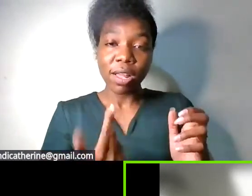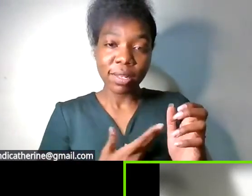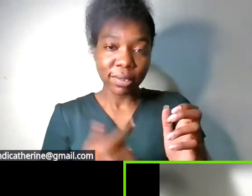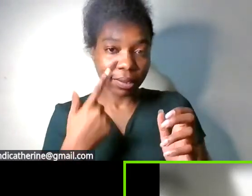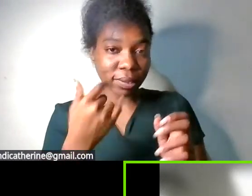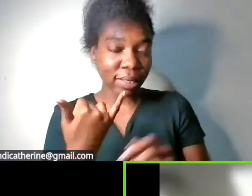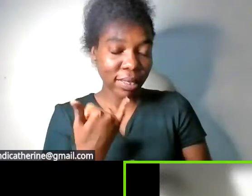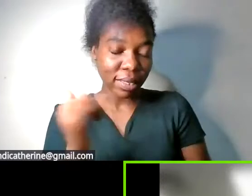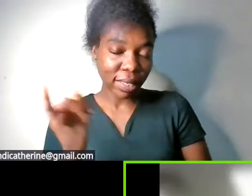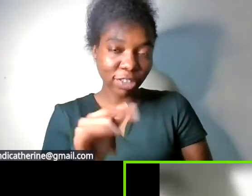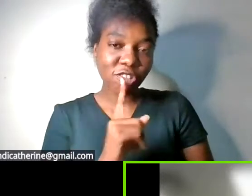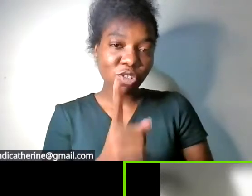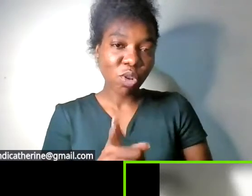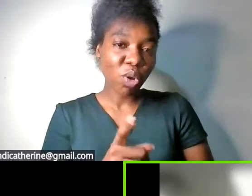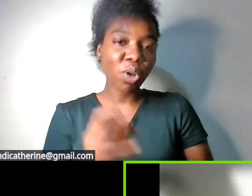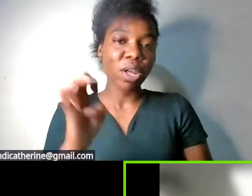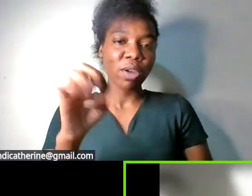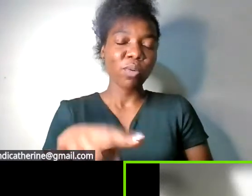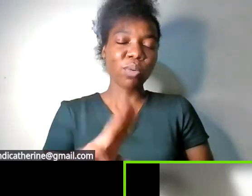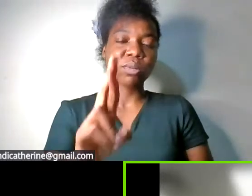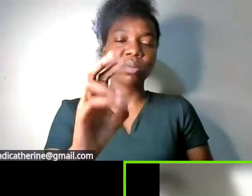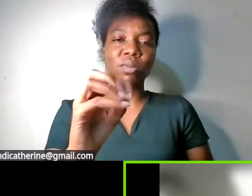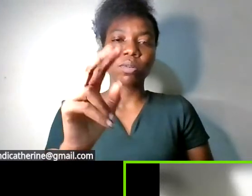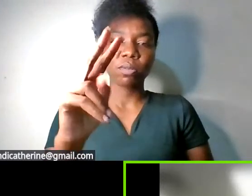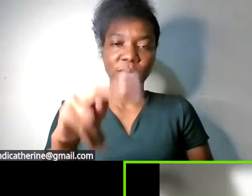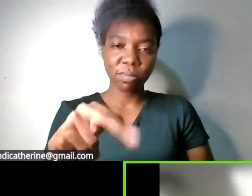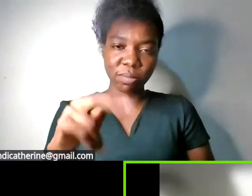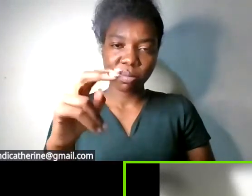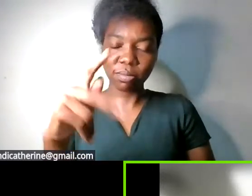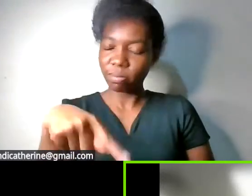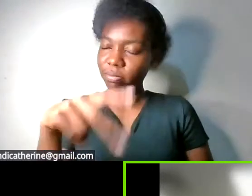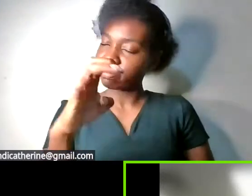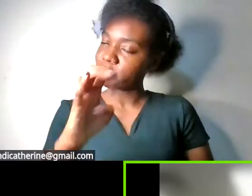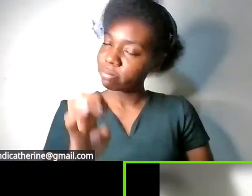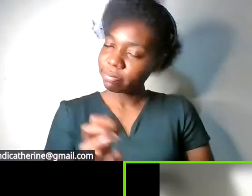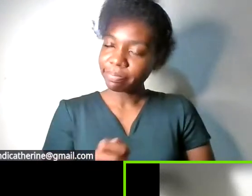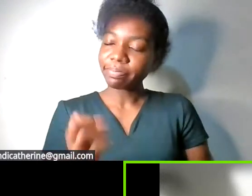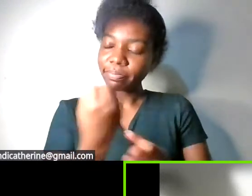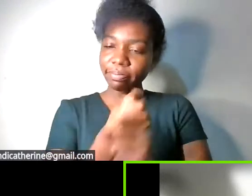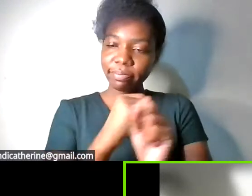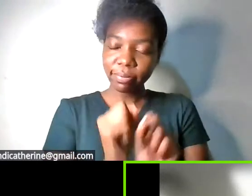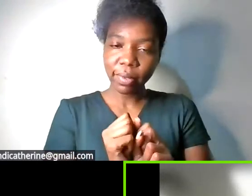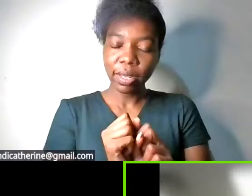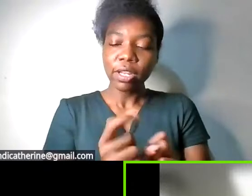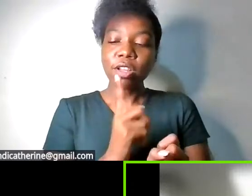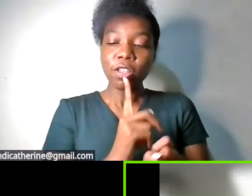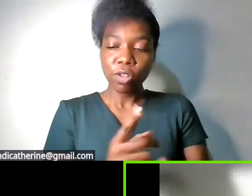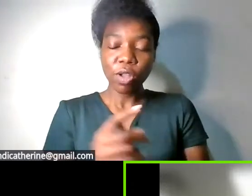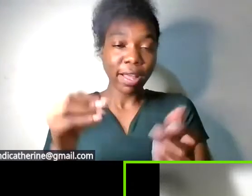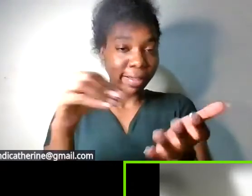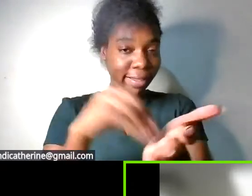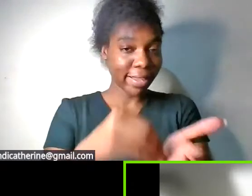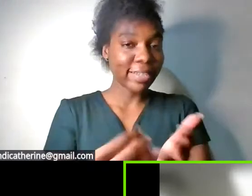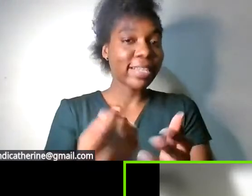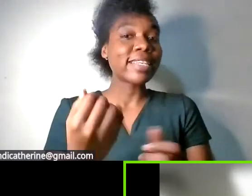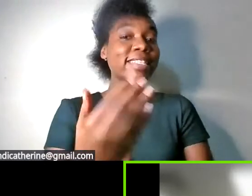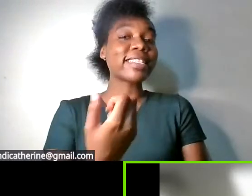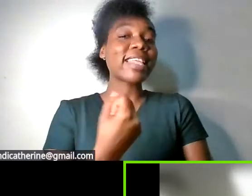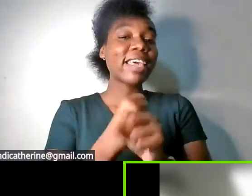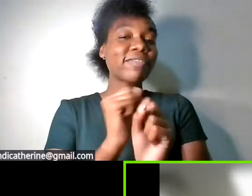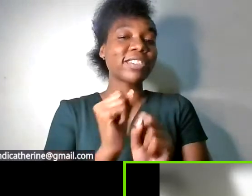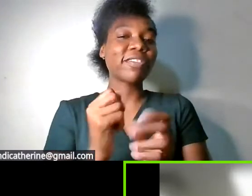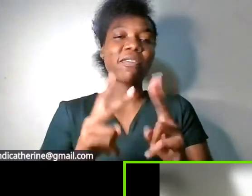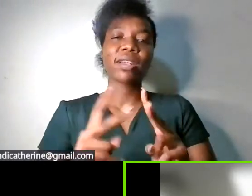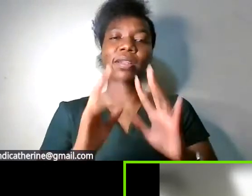safety, right? The Canadians are known for being very generous and for being very welcoming. So again, safety is a good choice. So always